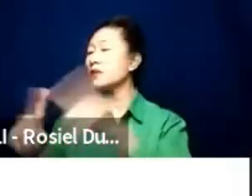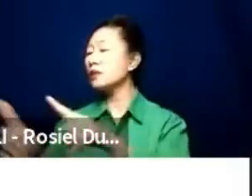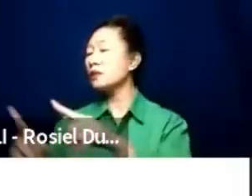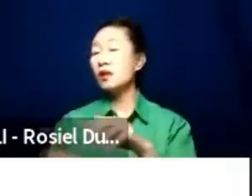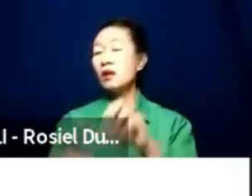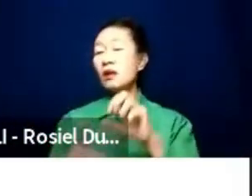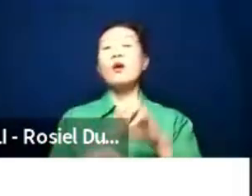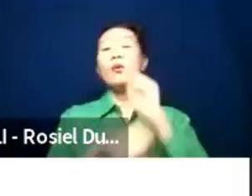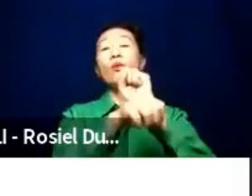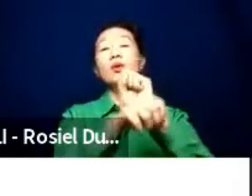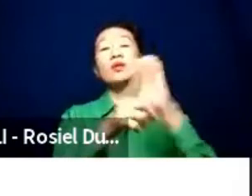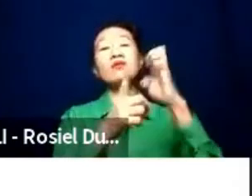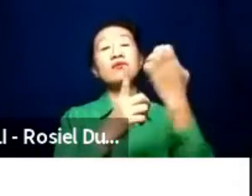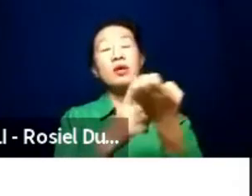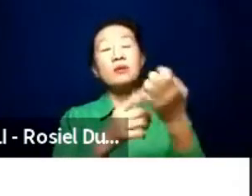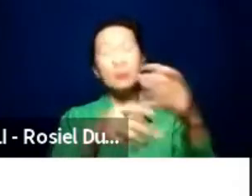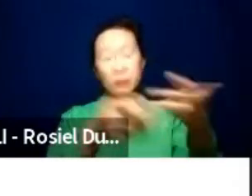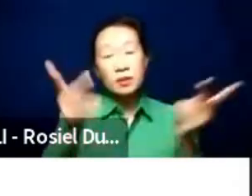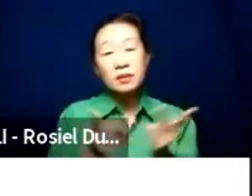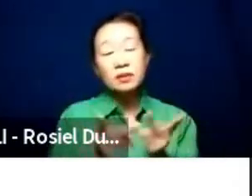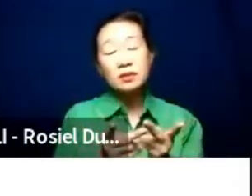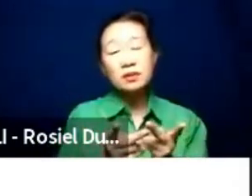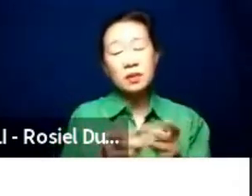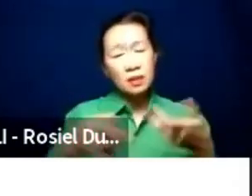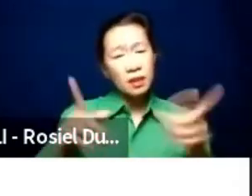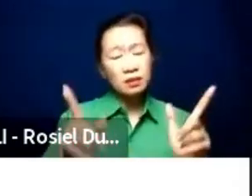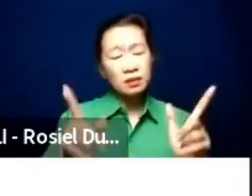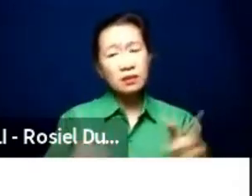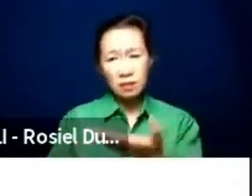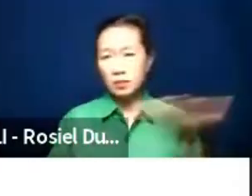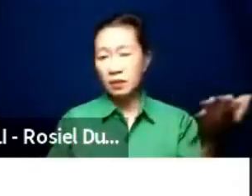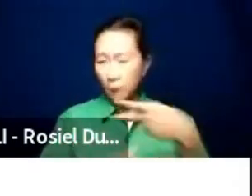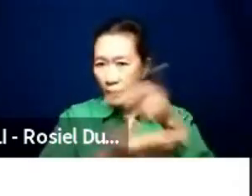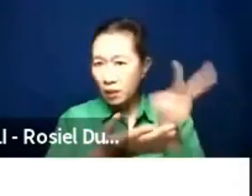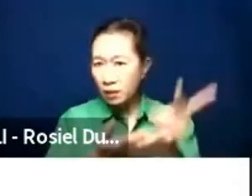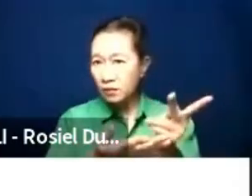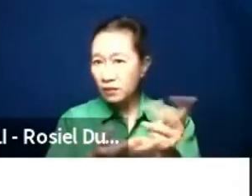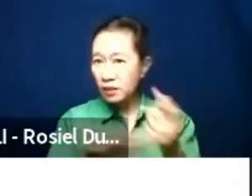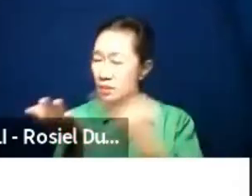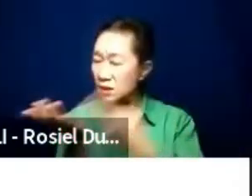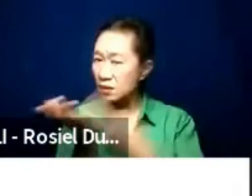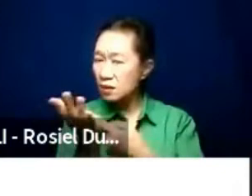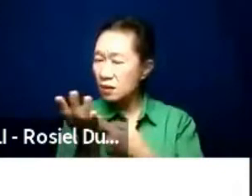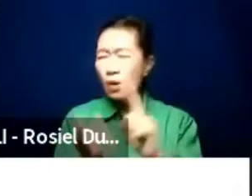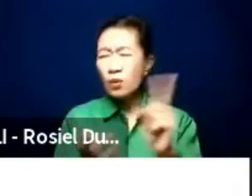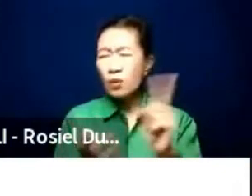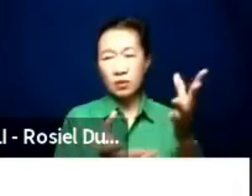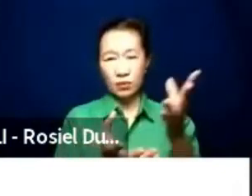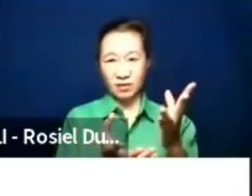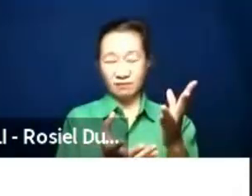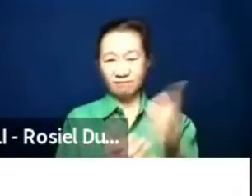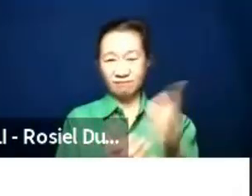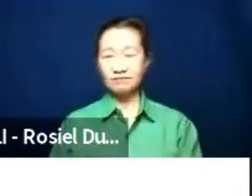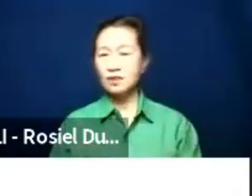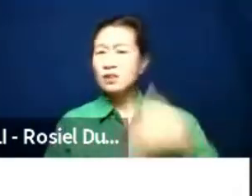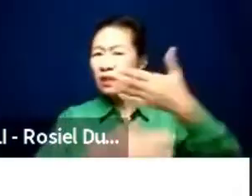environments as possible, and then let them be part of the discussion as to what they want to do next,